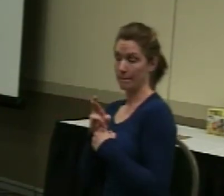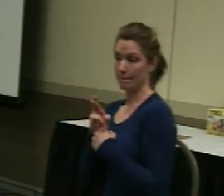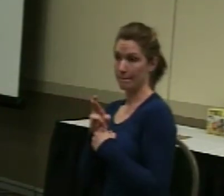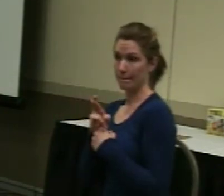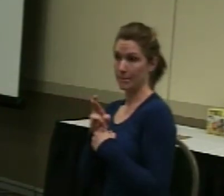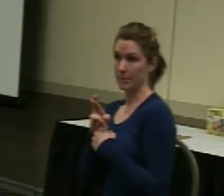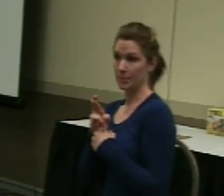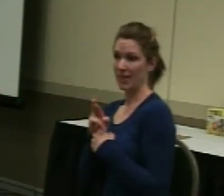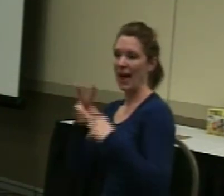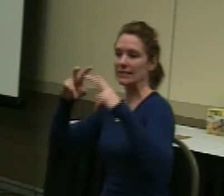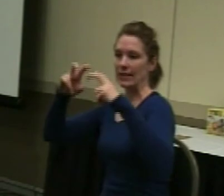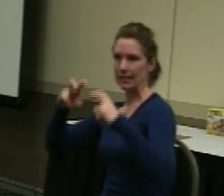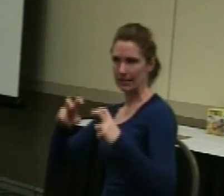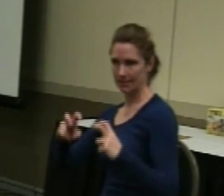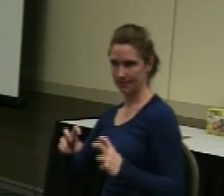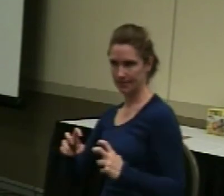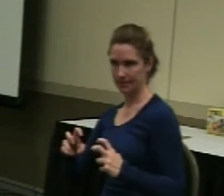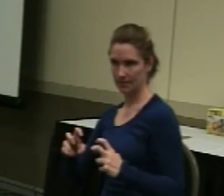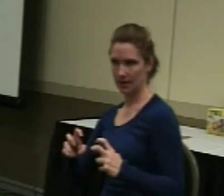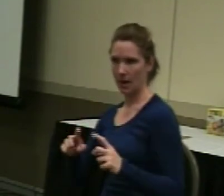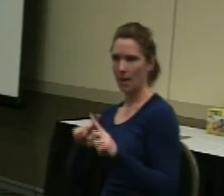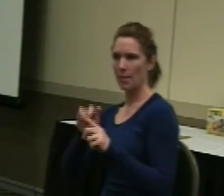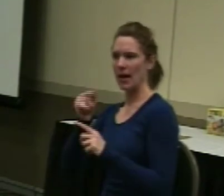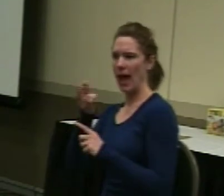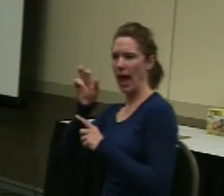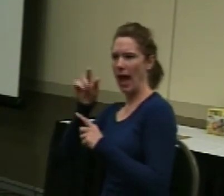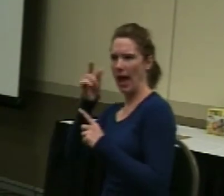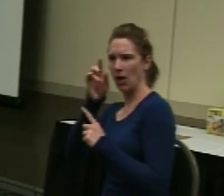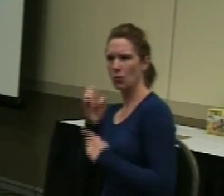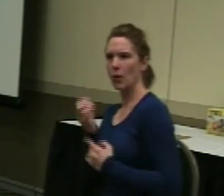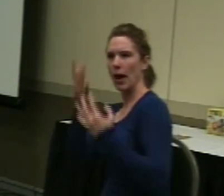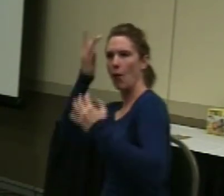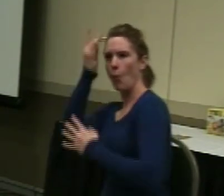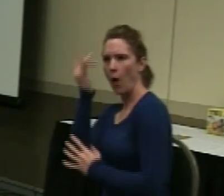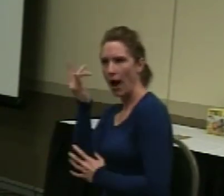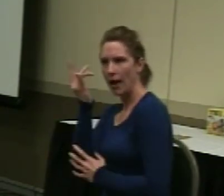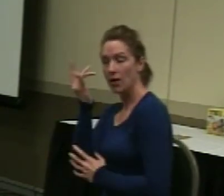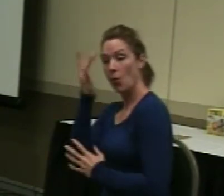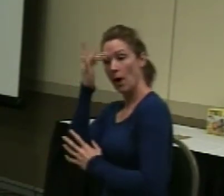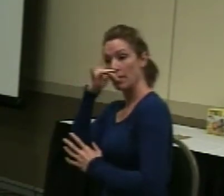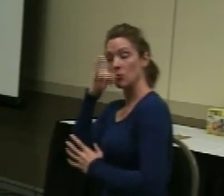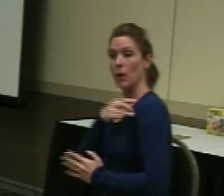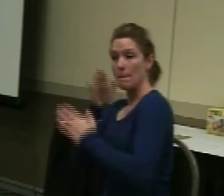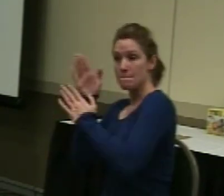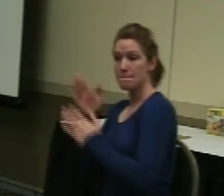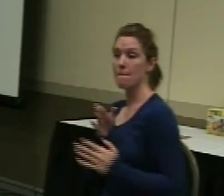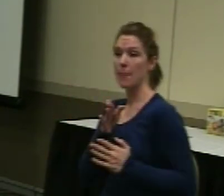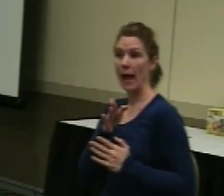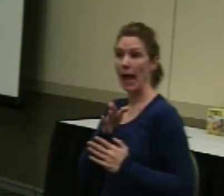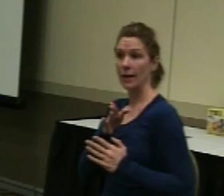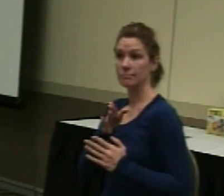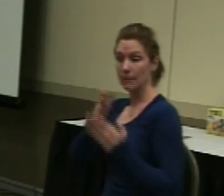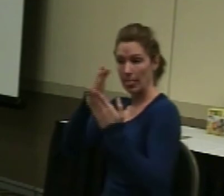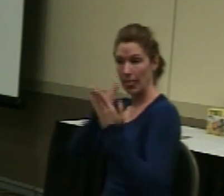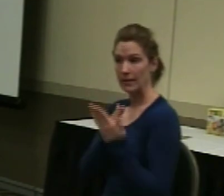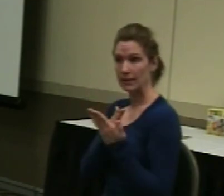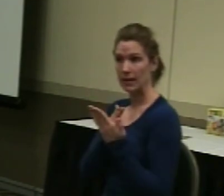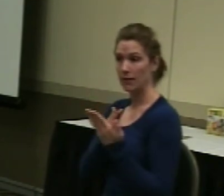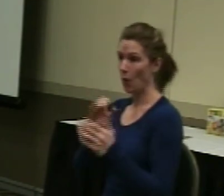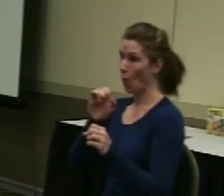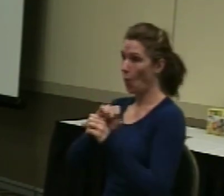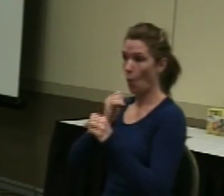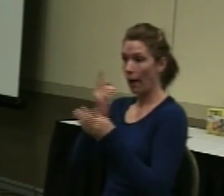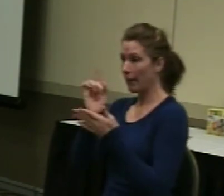assessing. Why aggregate? We're going to be aggregating to plan our instruction, What worked last week, last month,